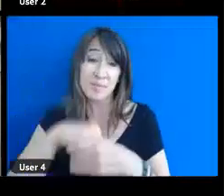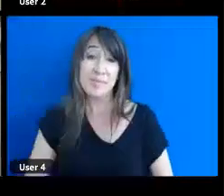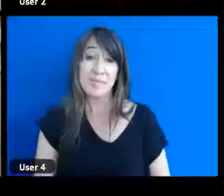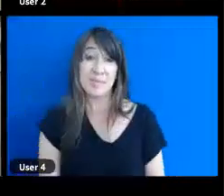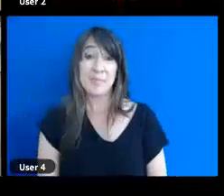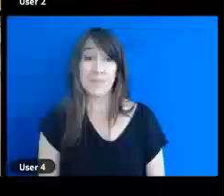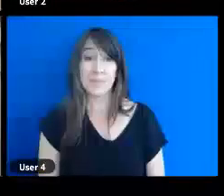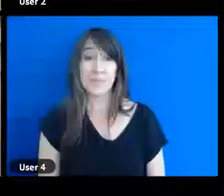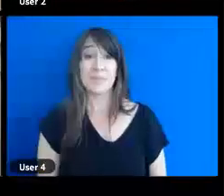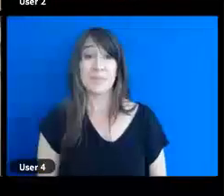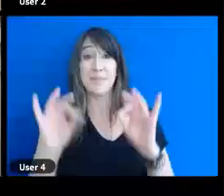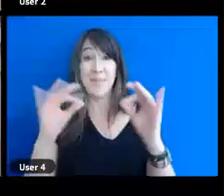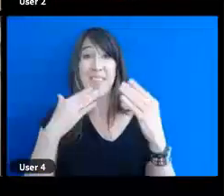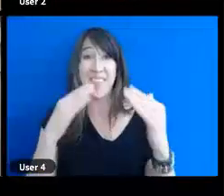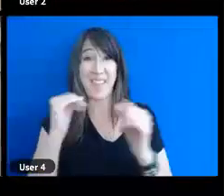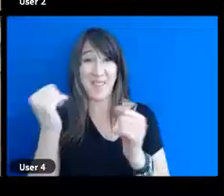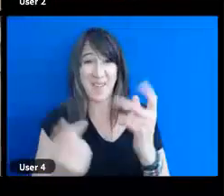joining us